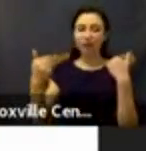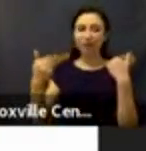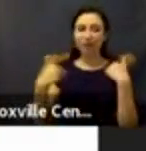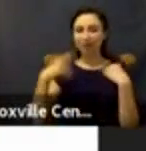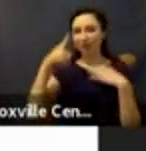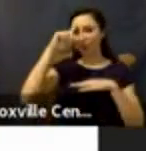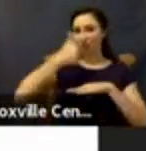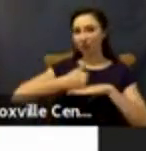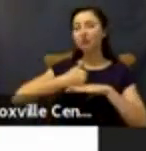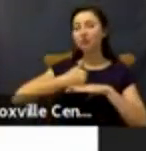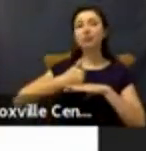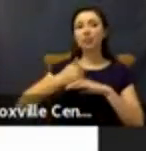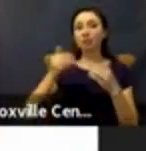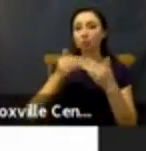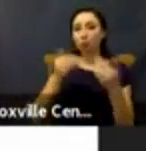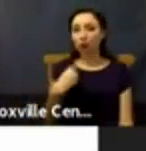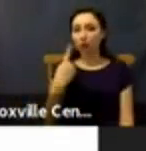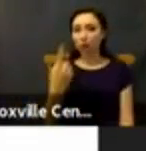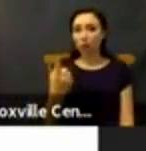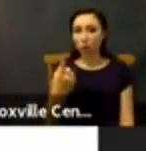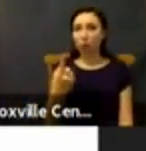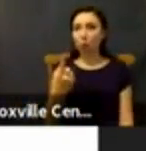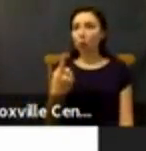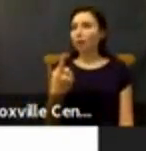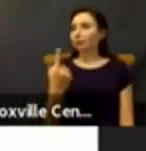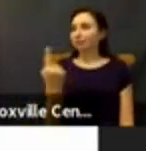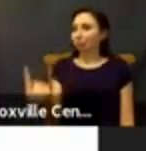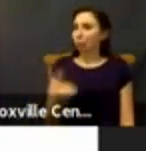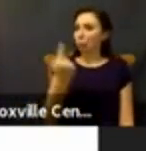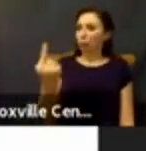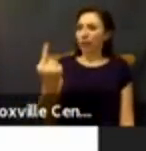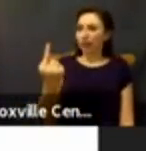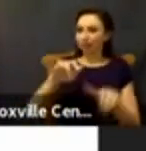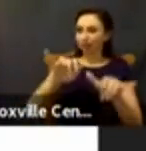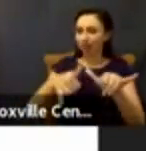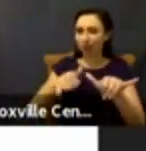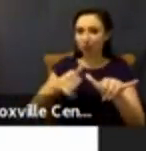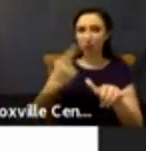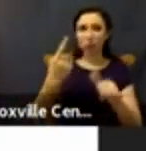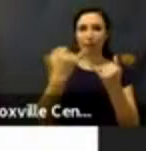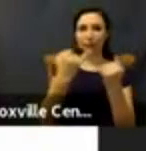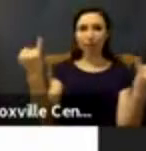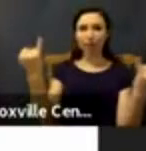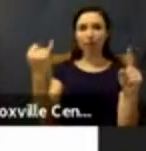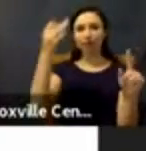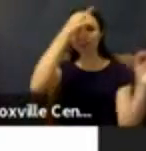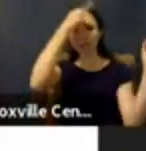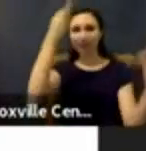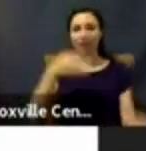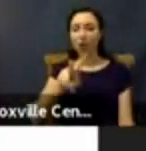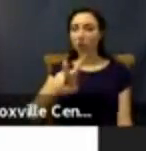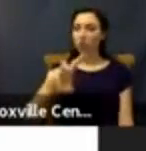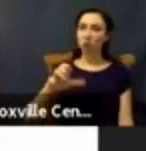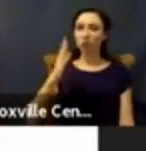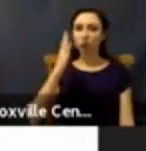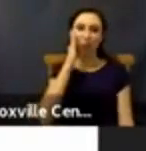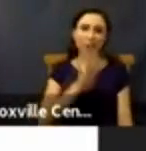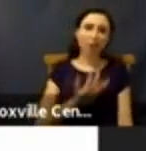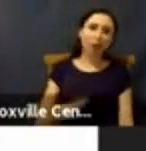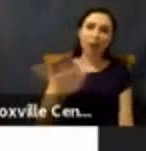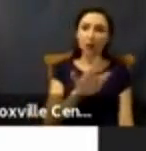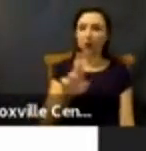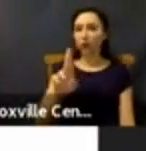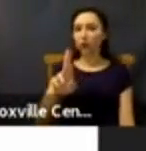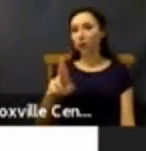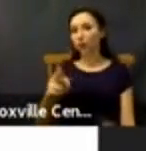having one sole metric, one sole line of, you know, 200 beds in the region or something along those